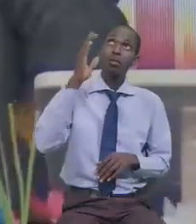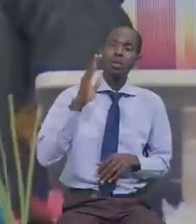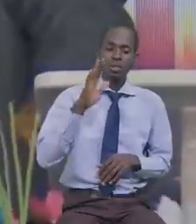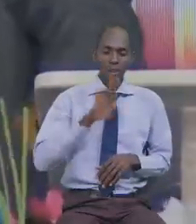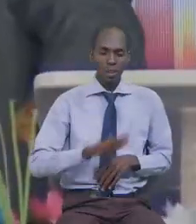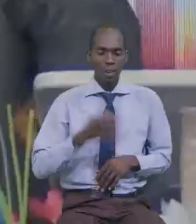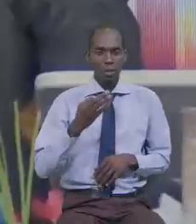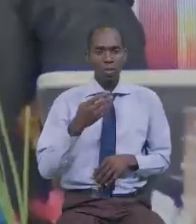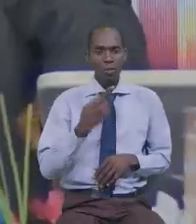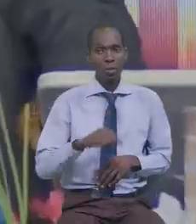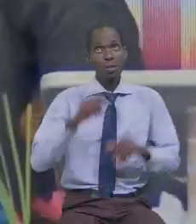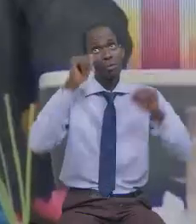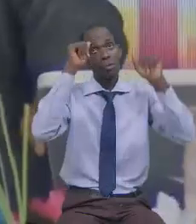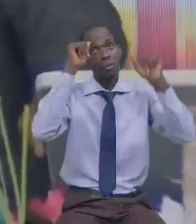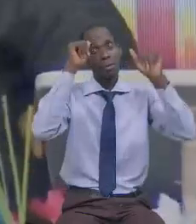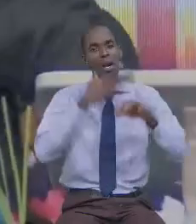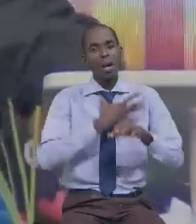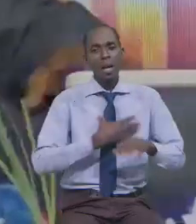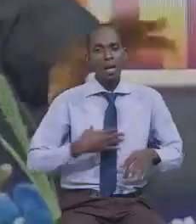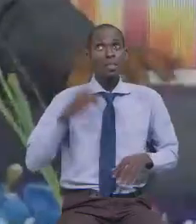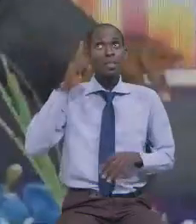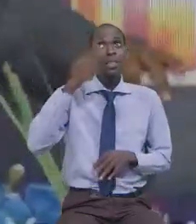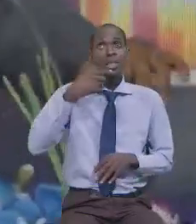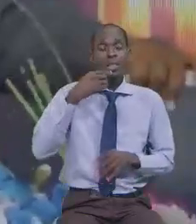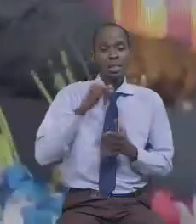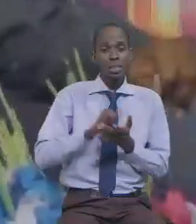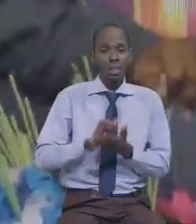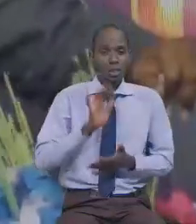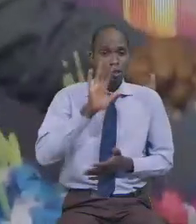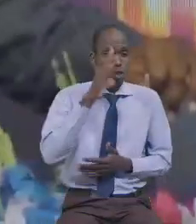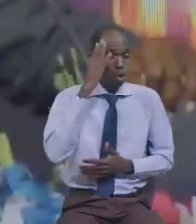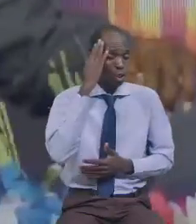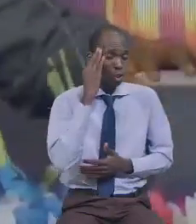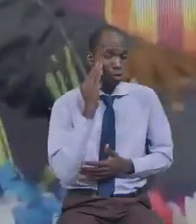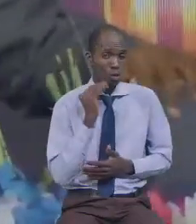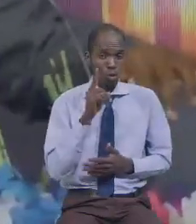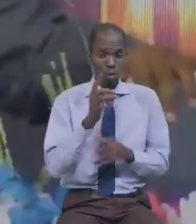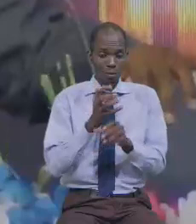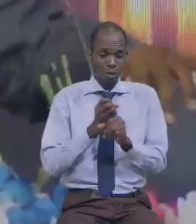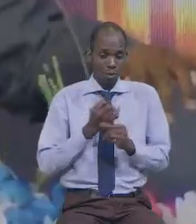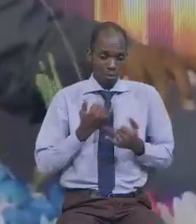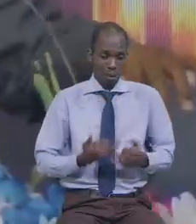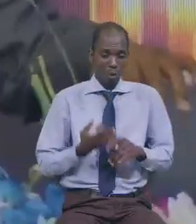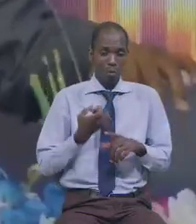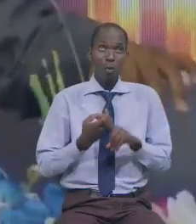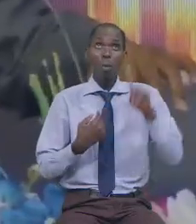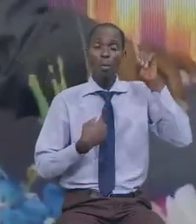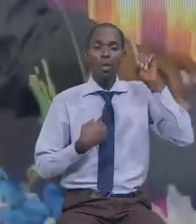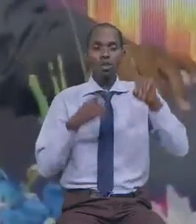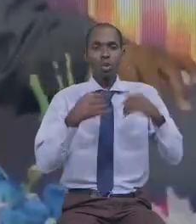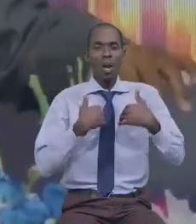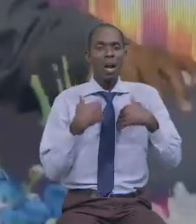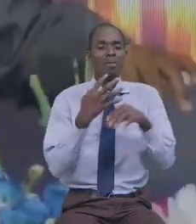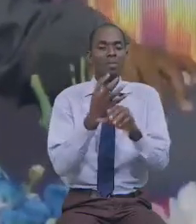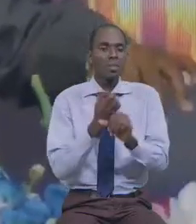he said, this experience you've got from me, you have received that. You have